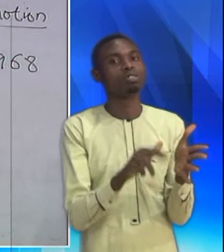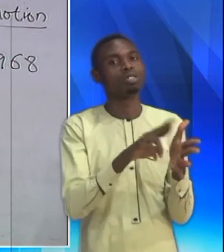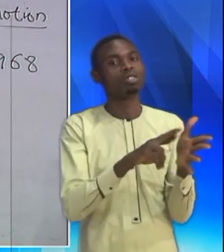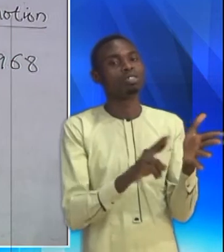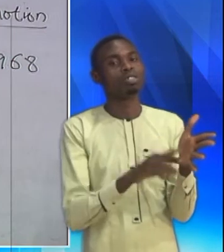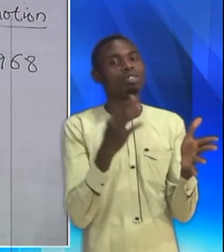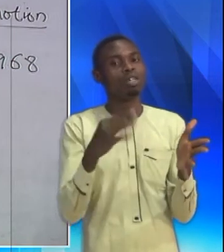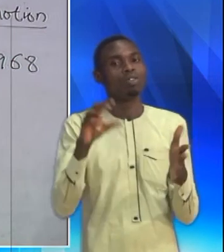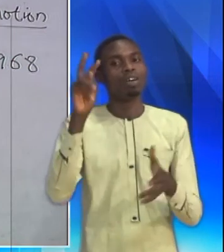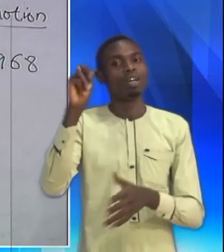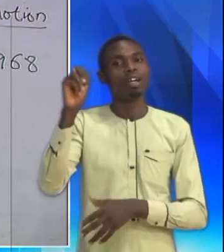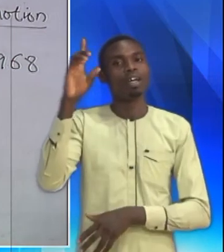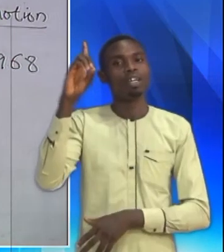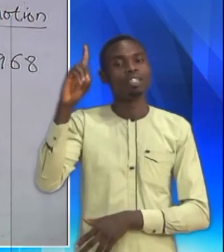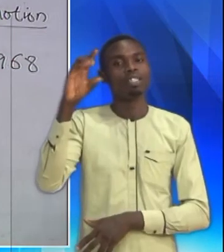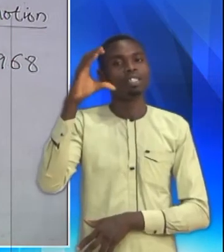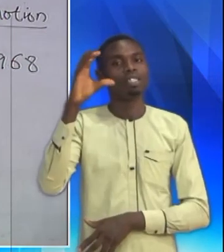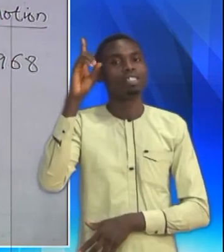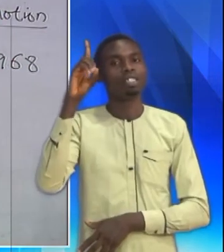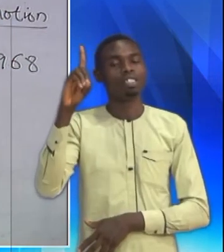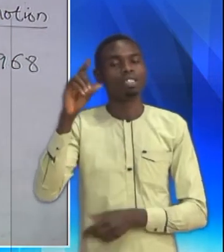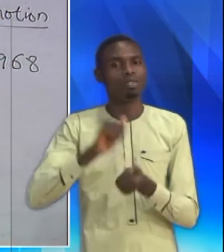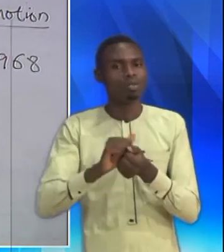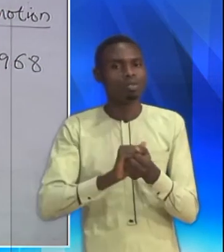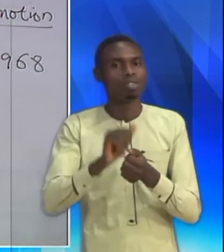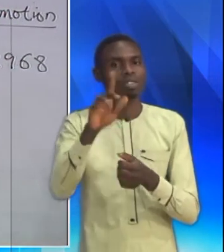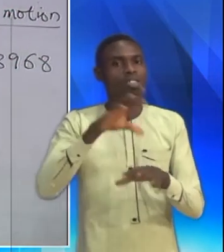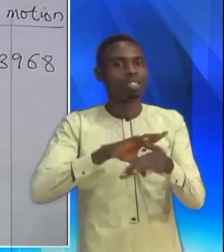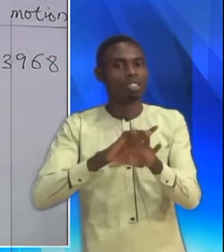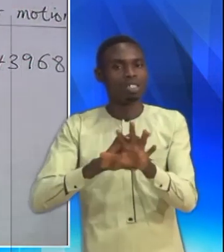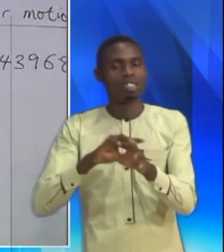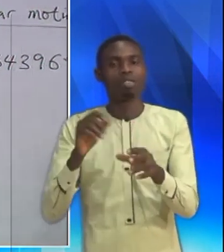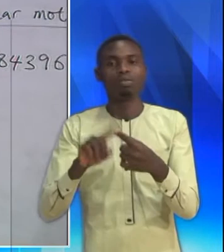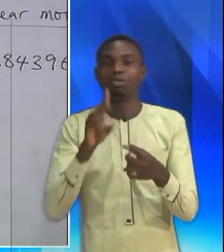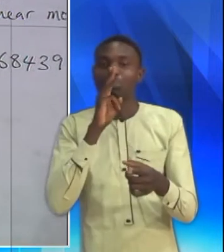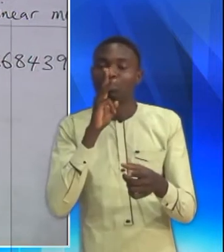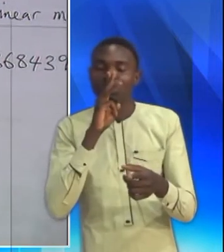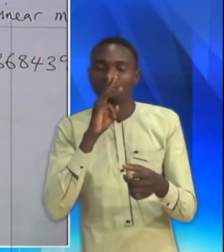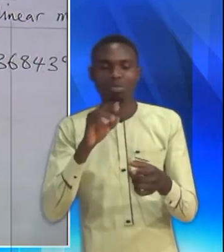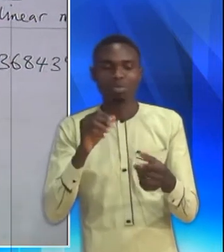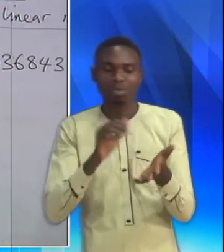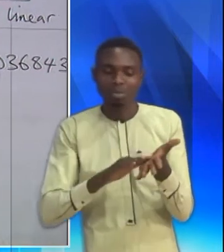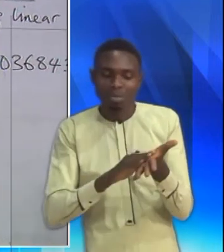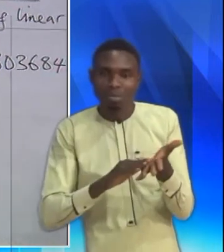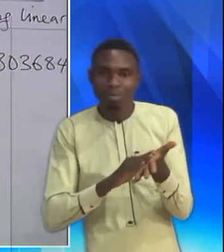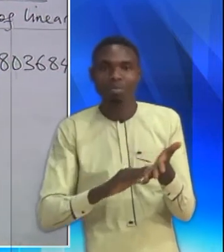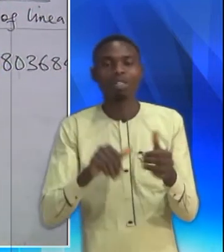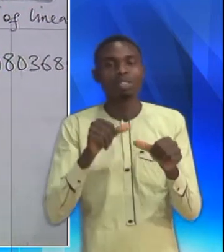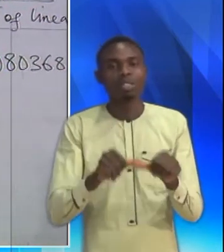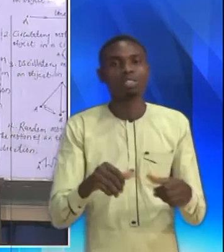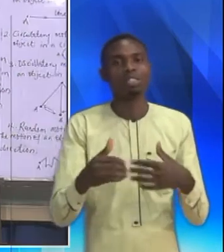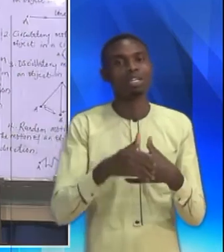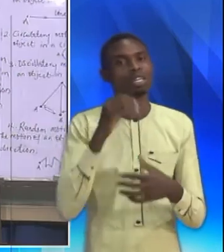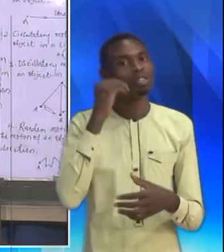say it again and again. Wash your hands with soap and running water. Please stay at home,